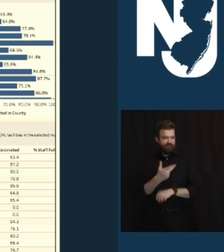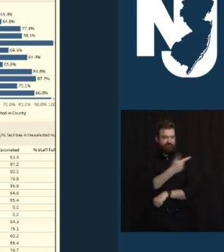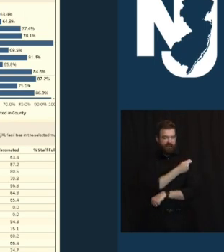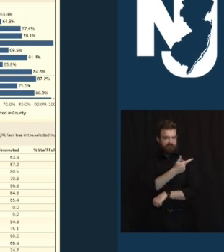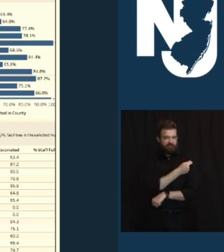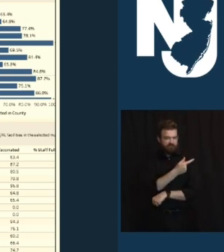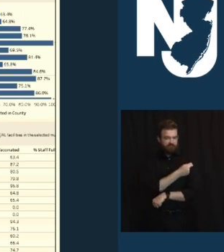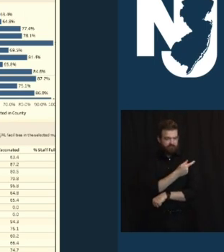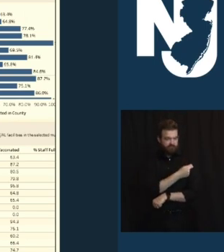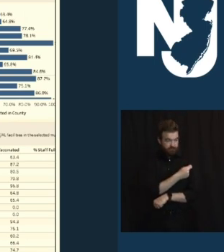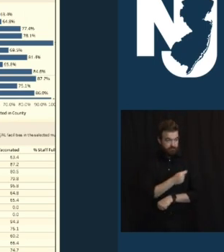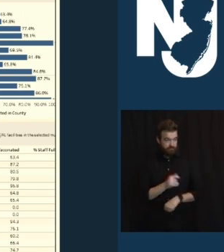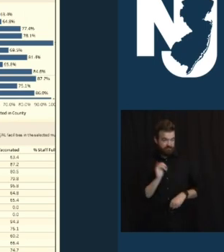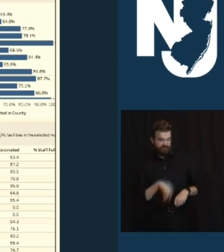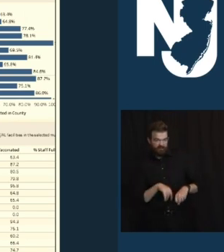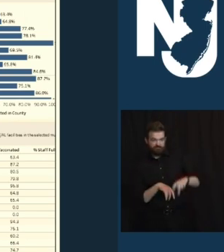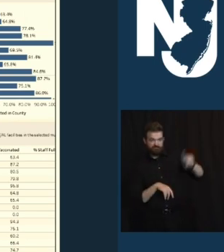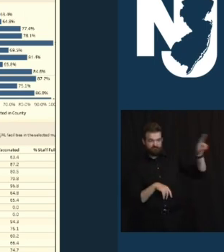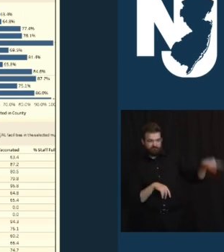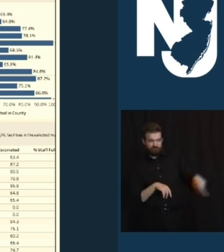tab on our data dashboard at